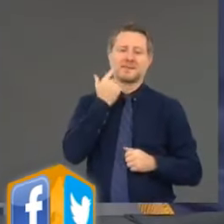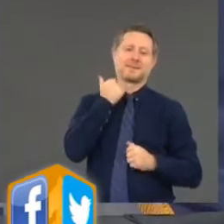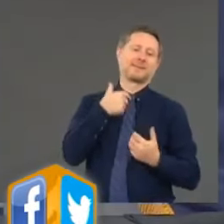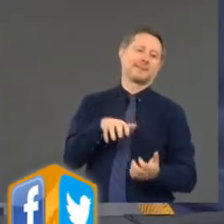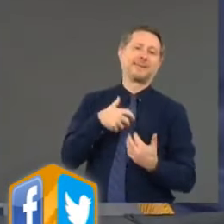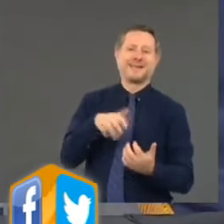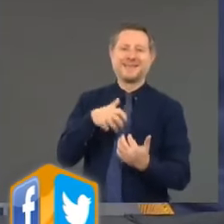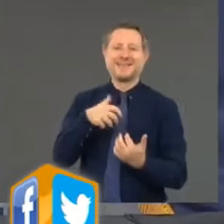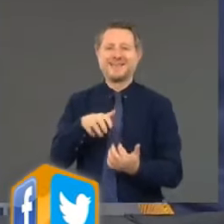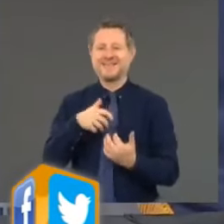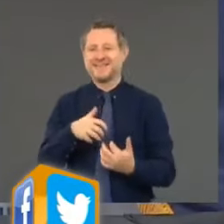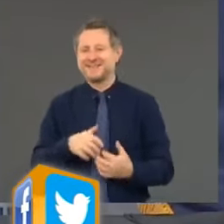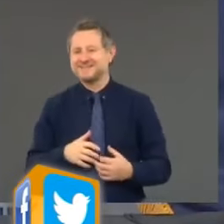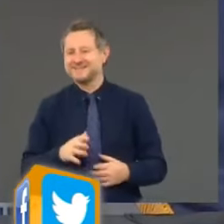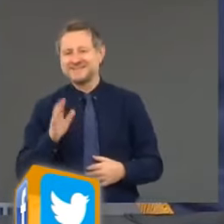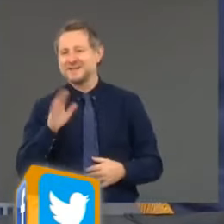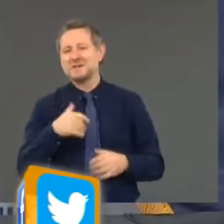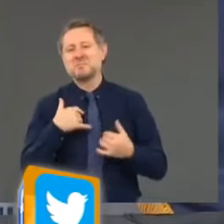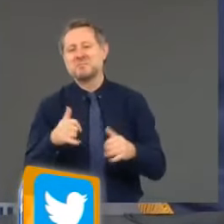Just playing with you.